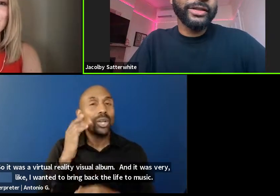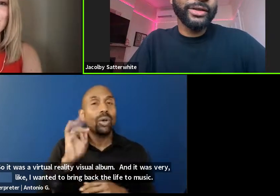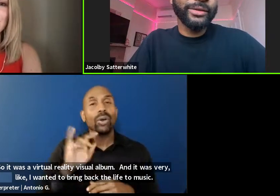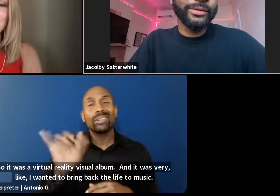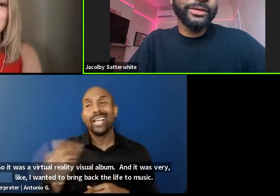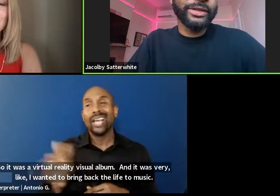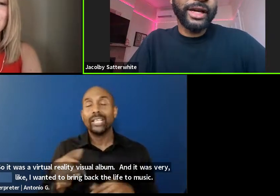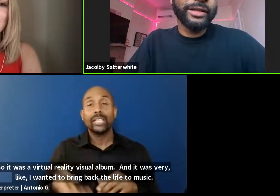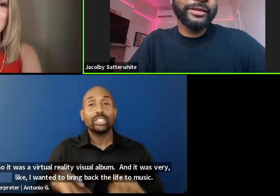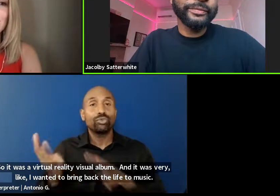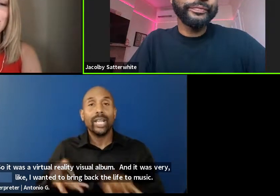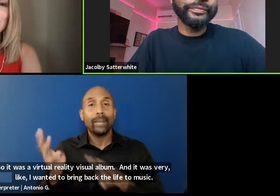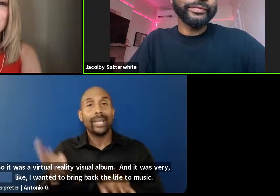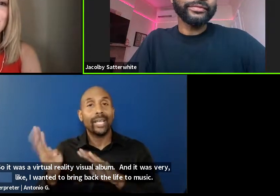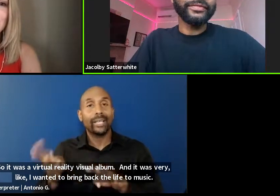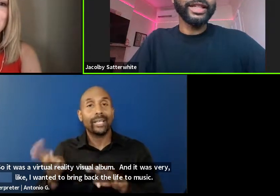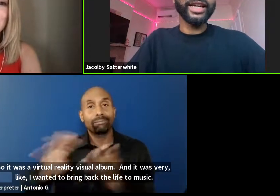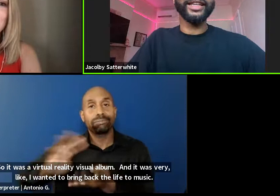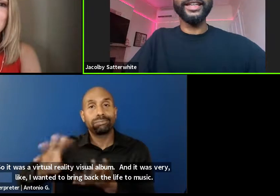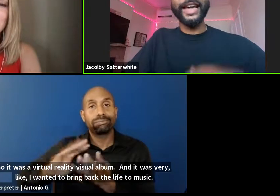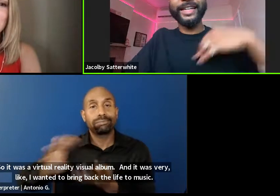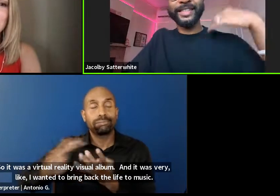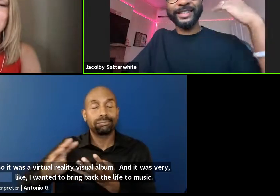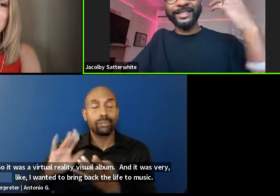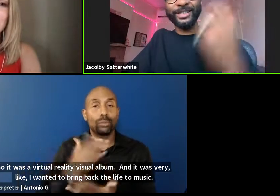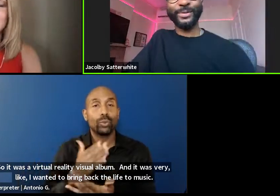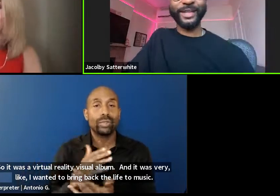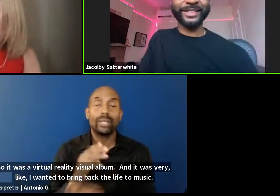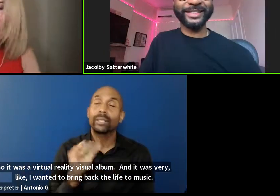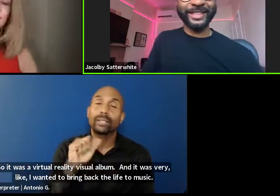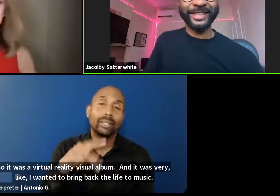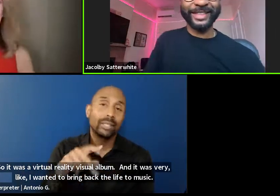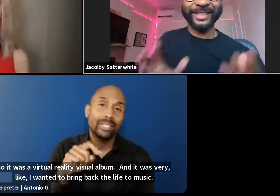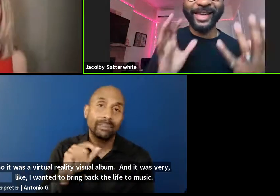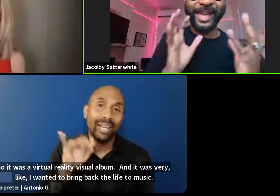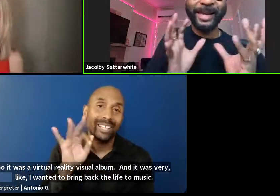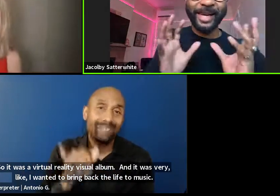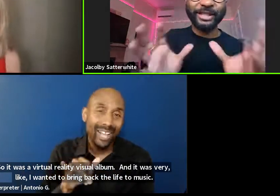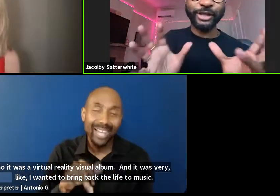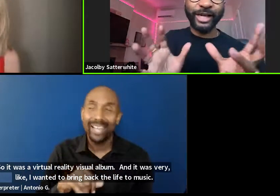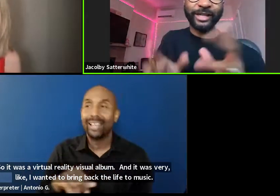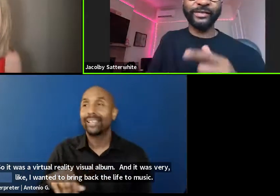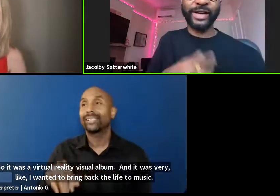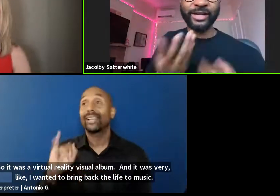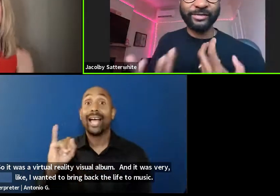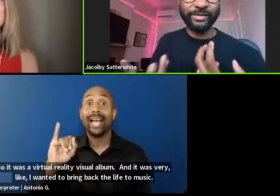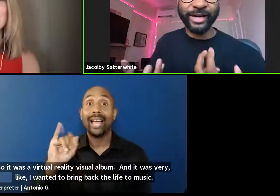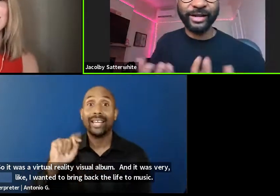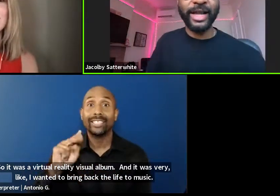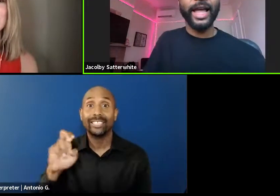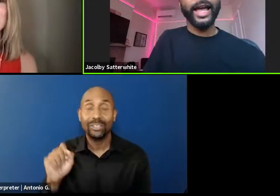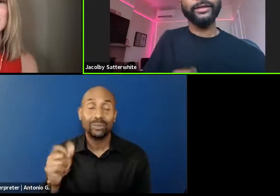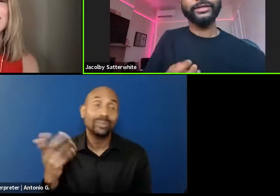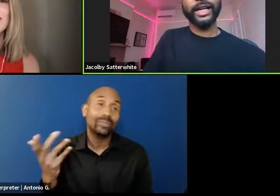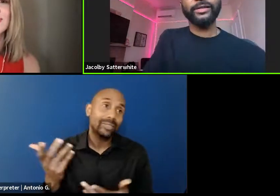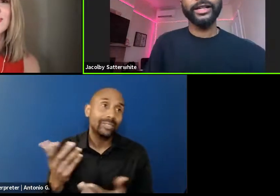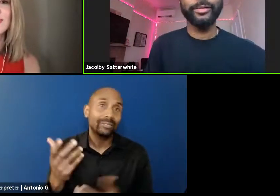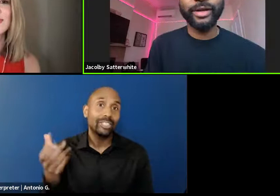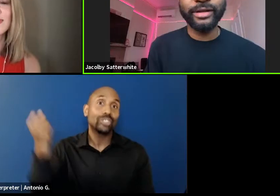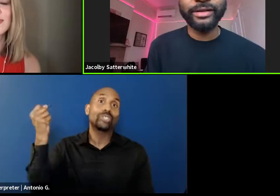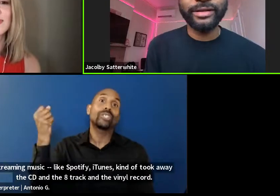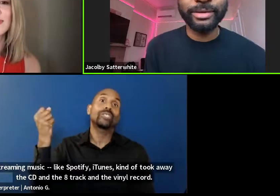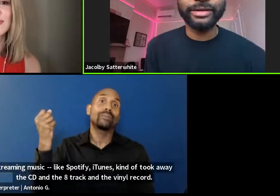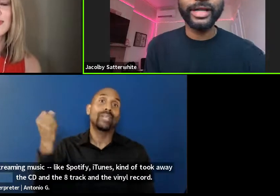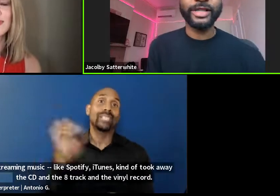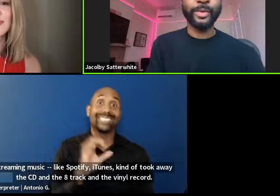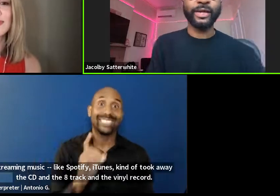Spotify, iTunes, mm-hmm. Tidal, kind of like took away the CD and the A-track and the vinyl record. And I was like, how can I